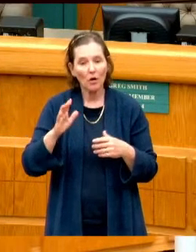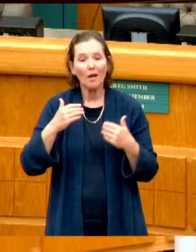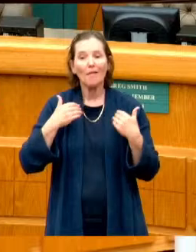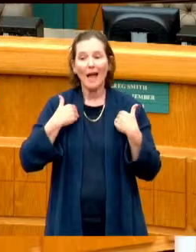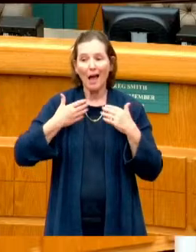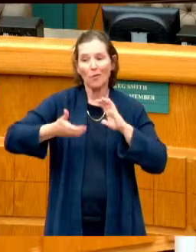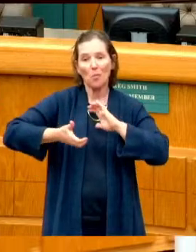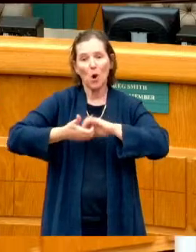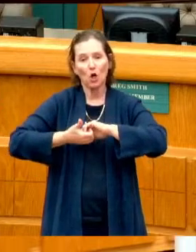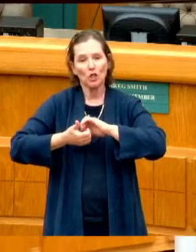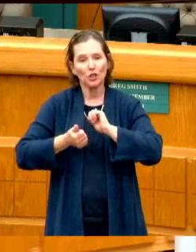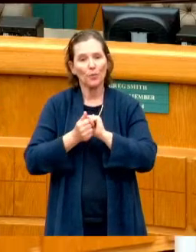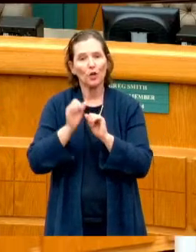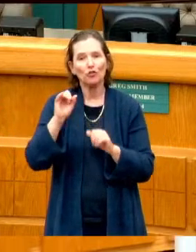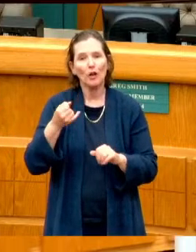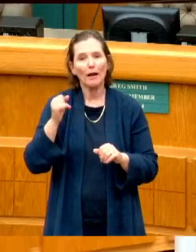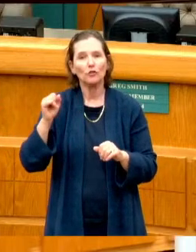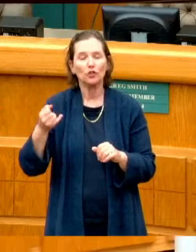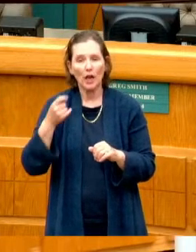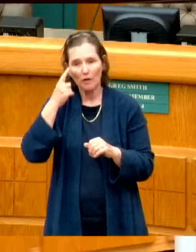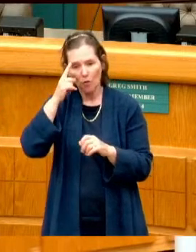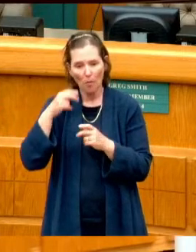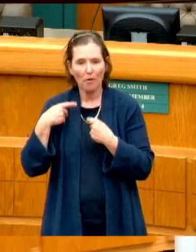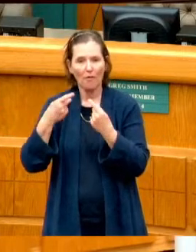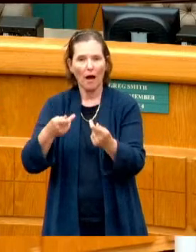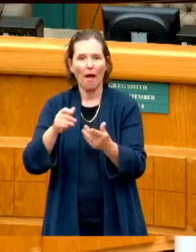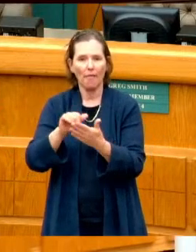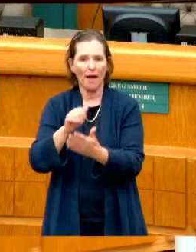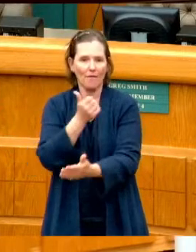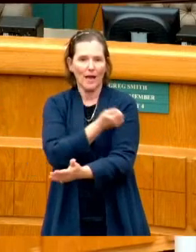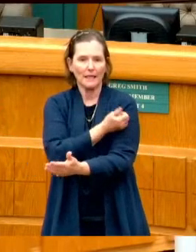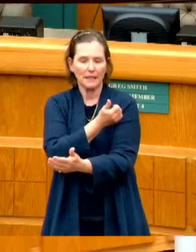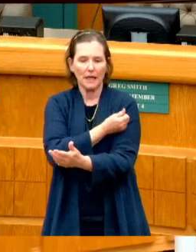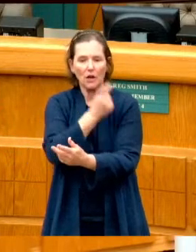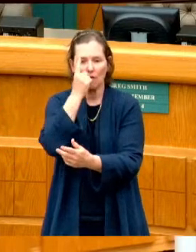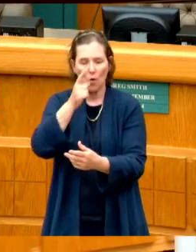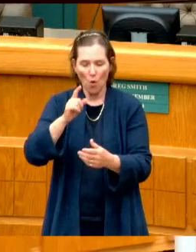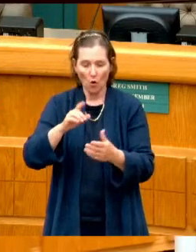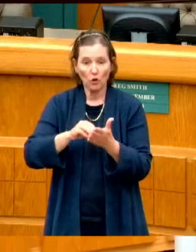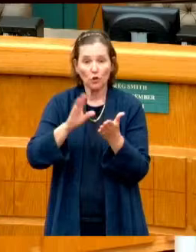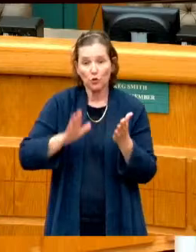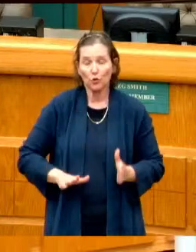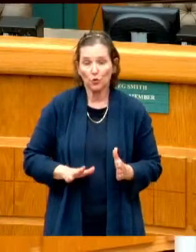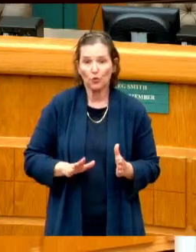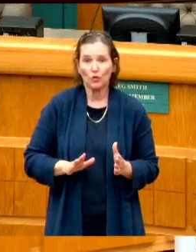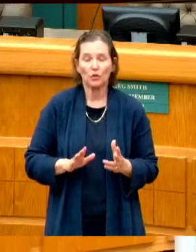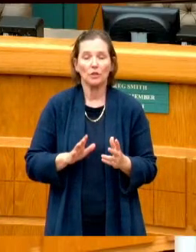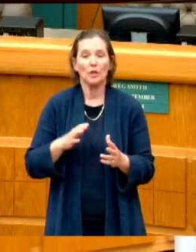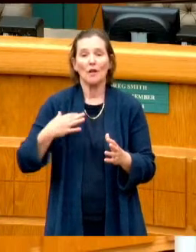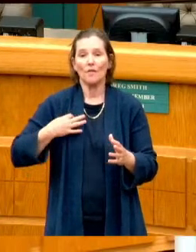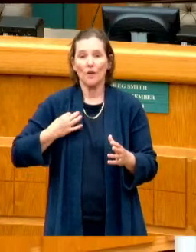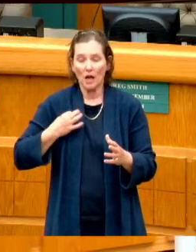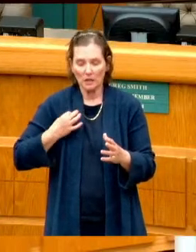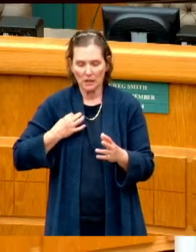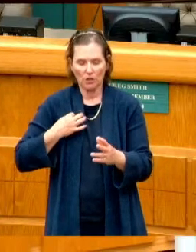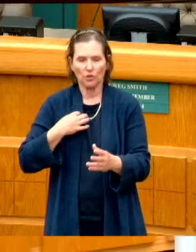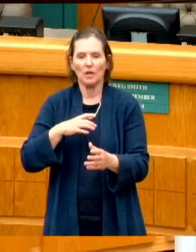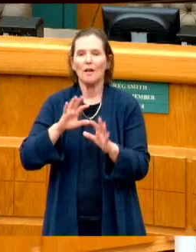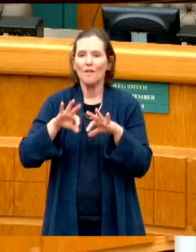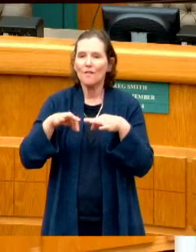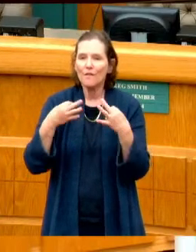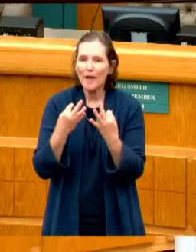Special Olympic Texas athletes, coaches, family members of the athletes, volunteers, and other unified partners